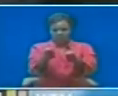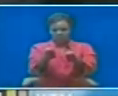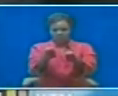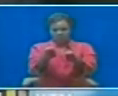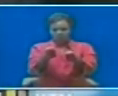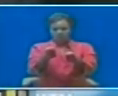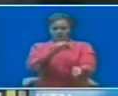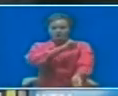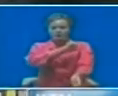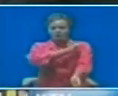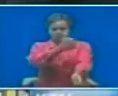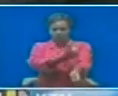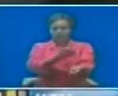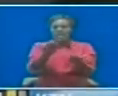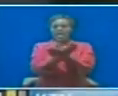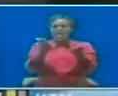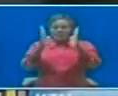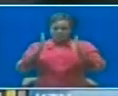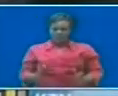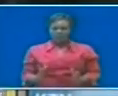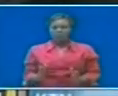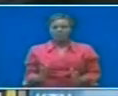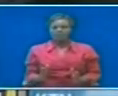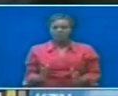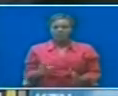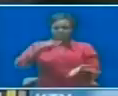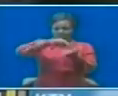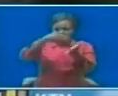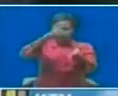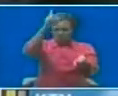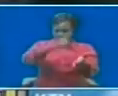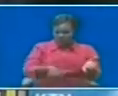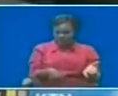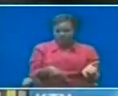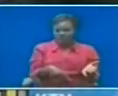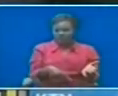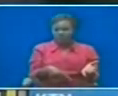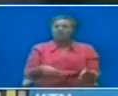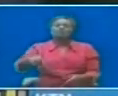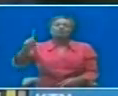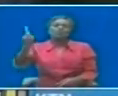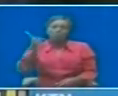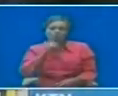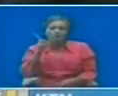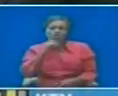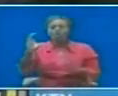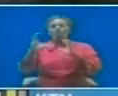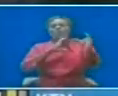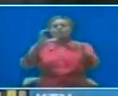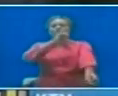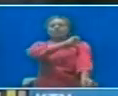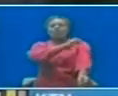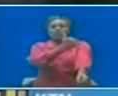authorize anybody under the mass carry rule, what it means is that tomorrow the Communications